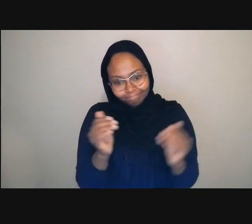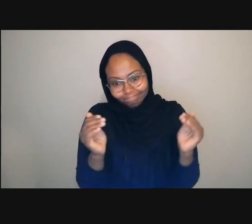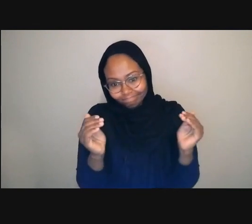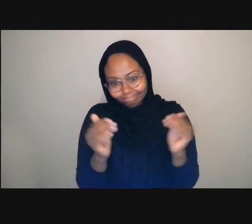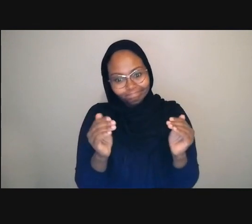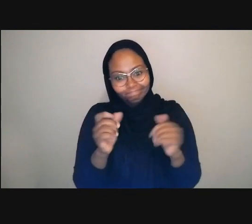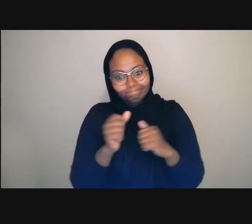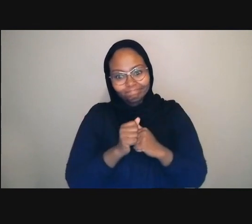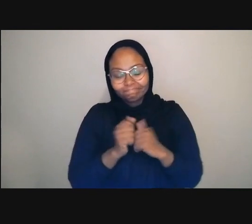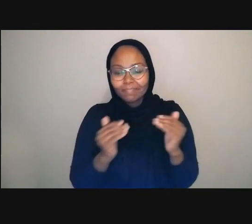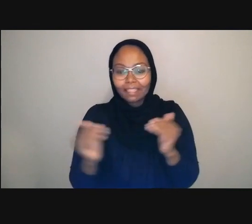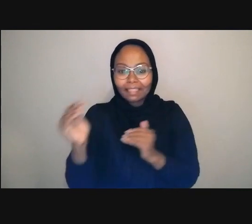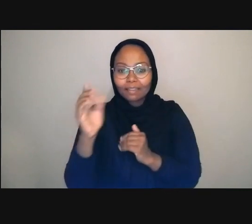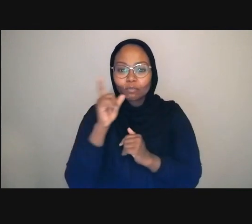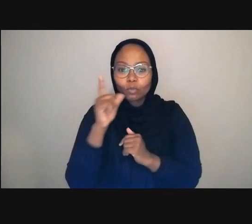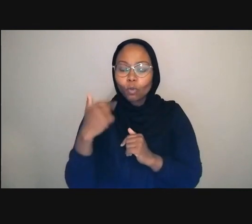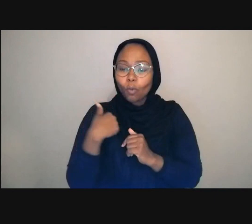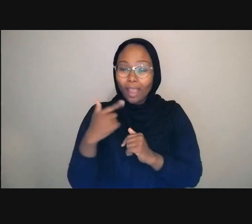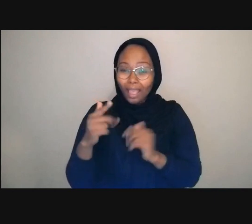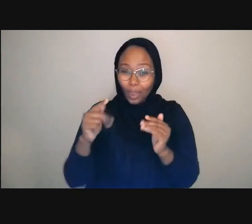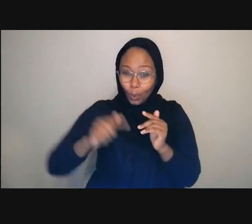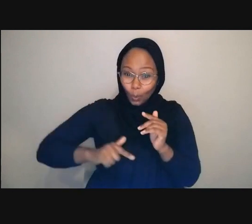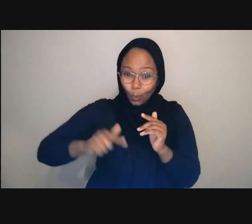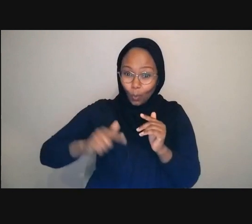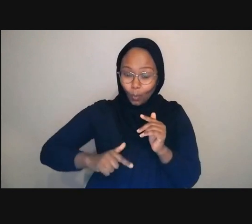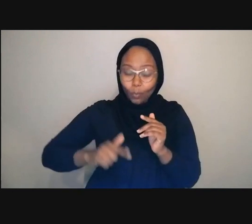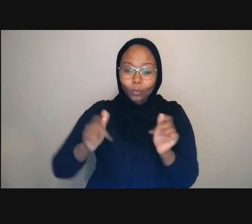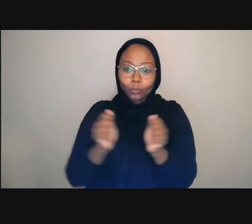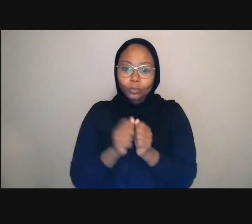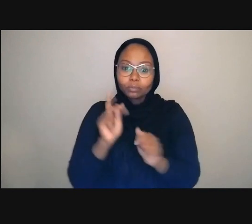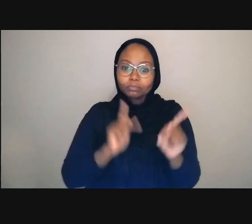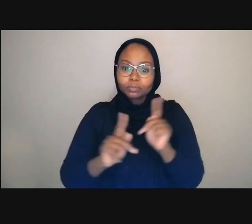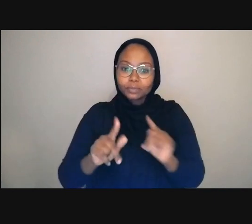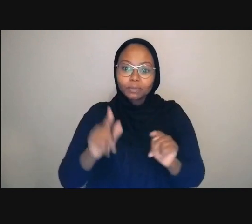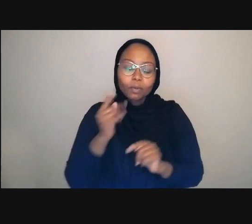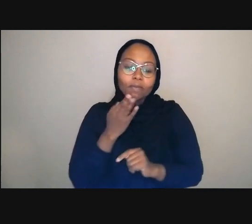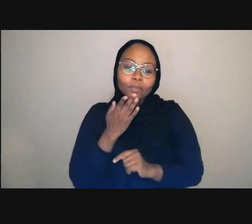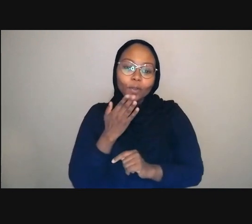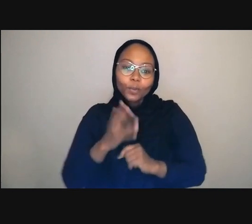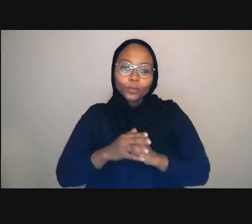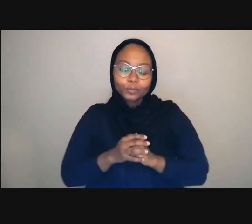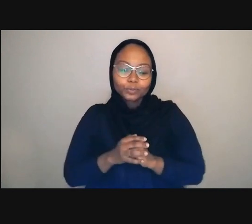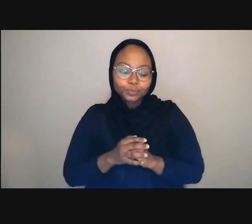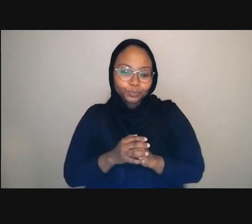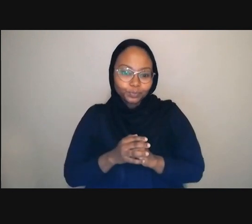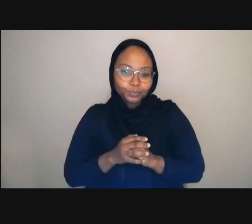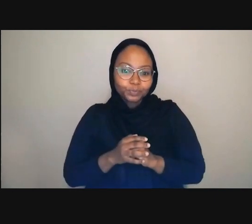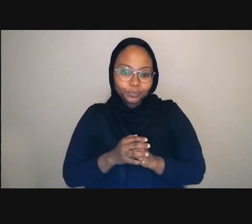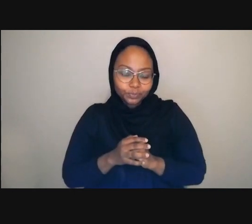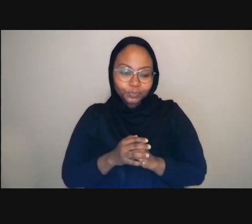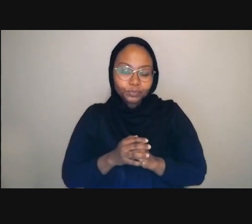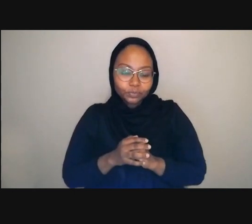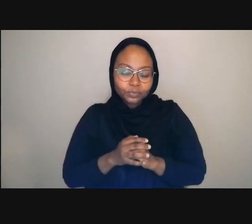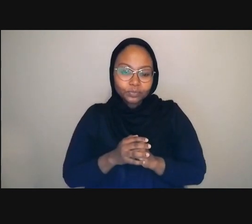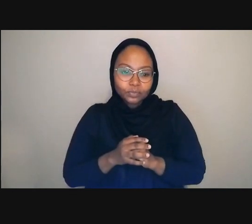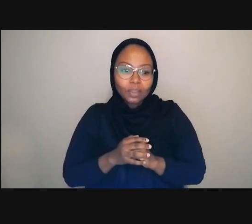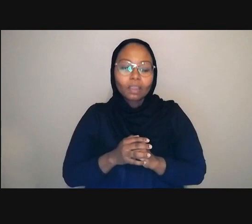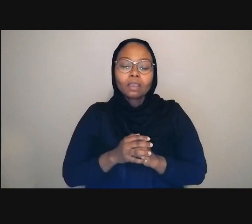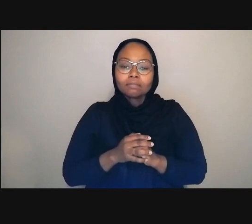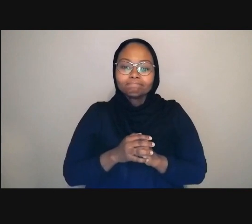and even lower among young people of color. News of increases in COVID-19 cases